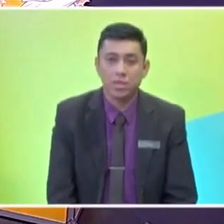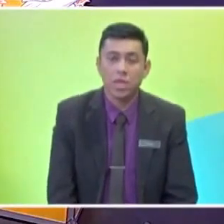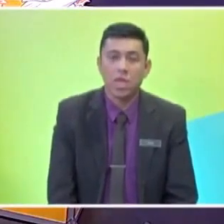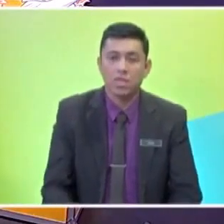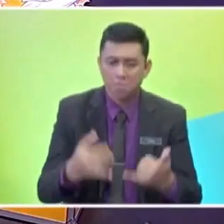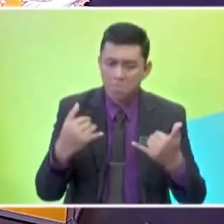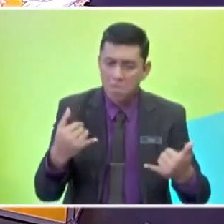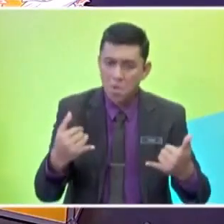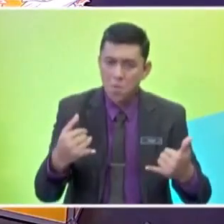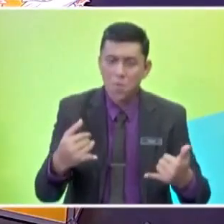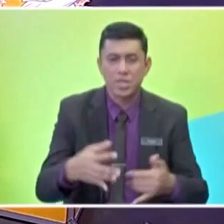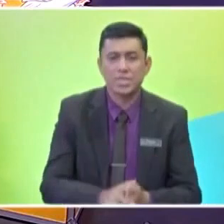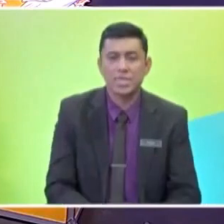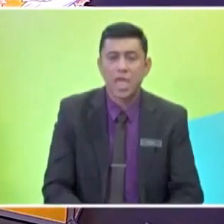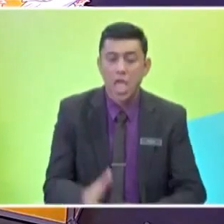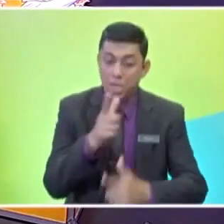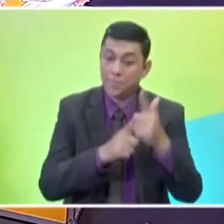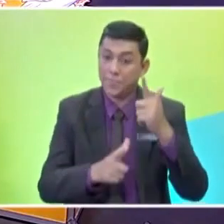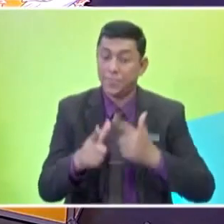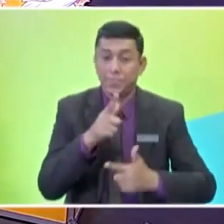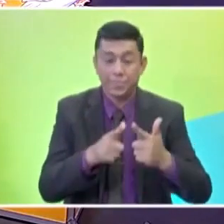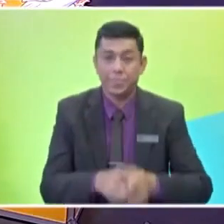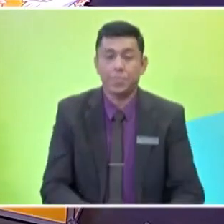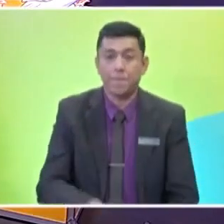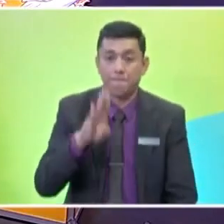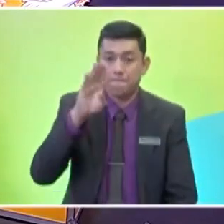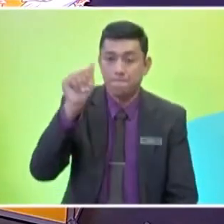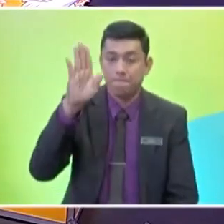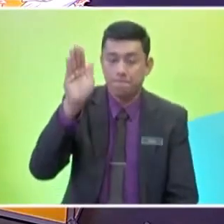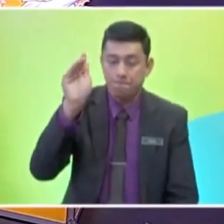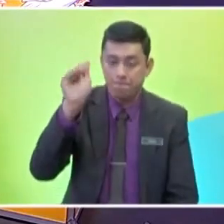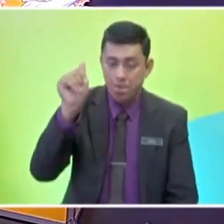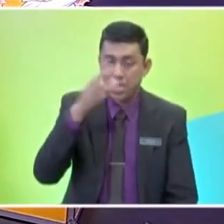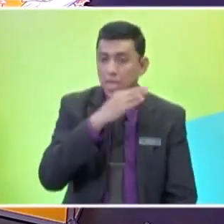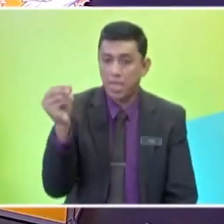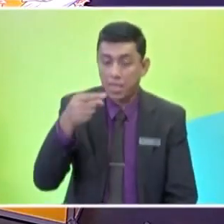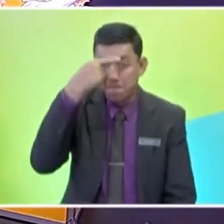Yes. Okay. So I am Baba and you are Blackie.